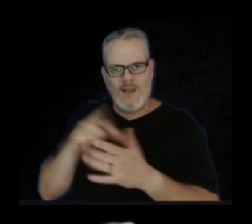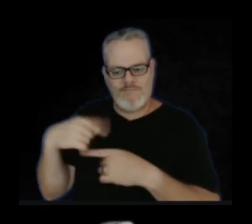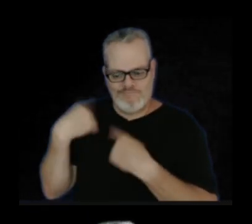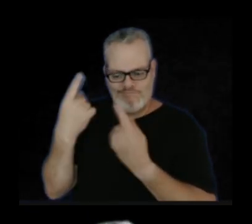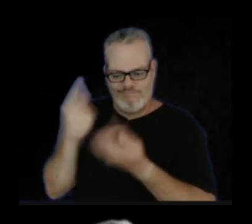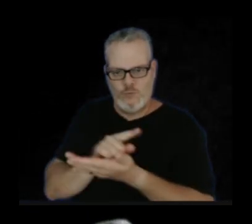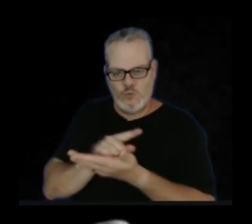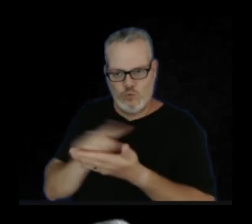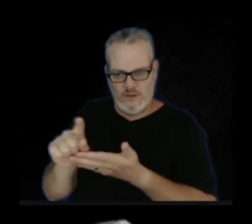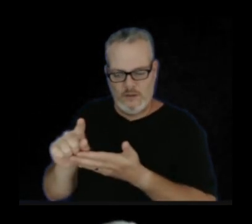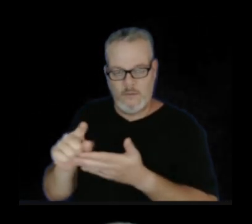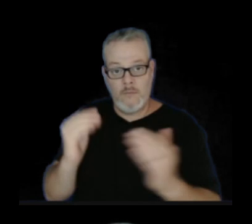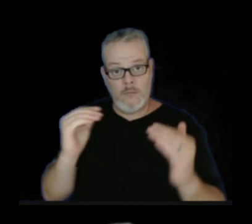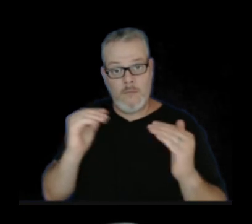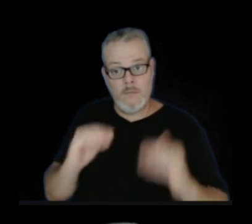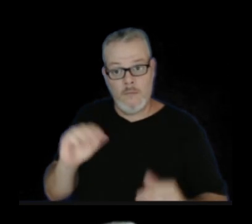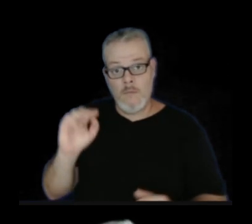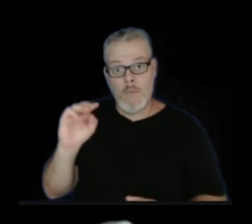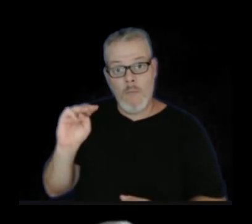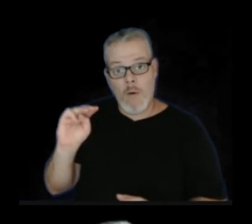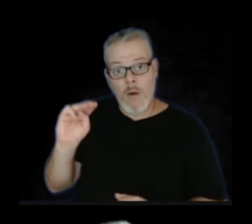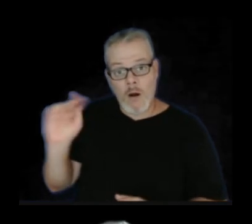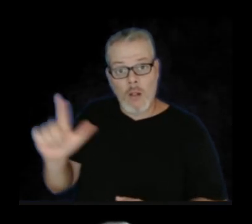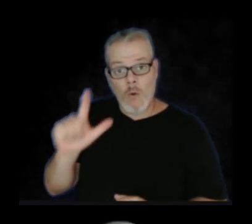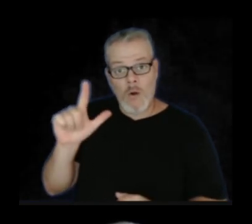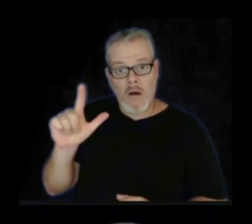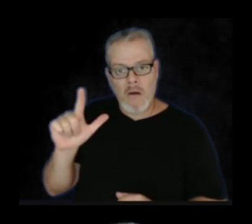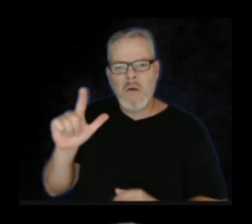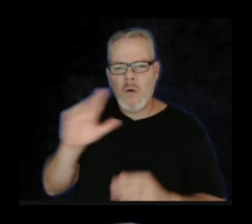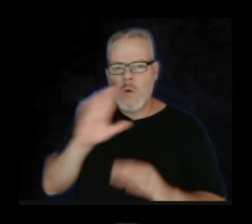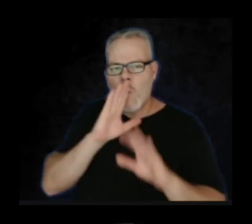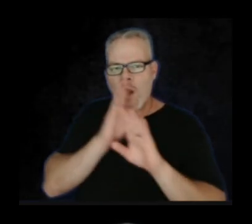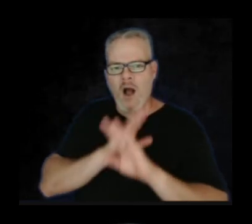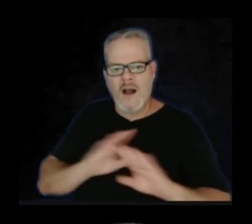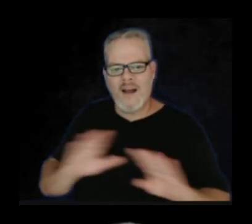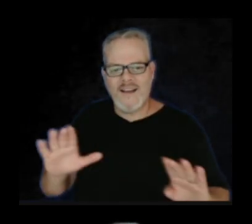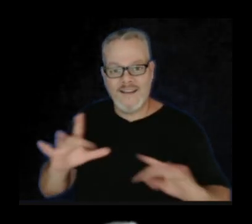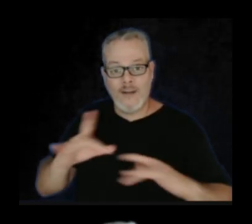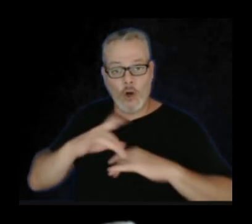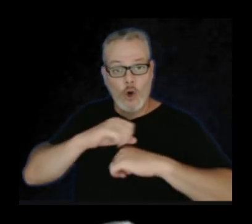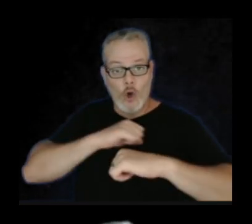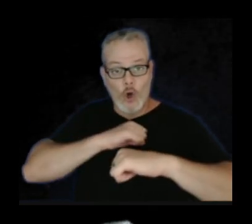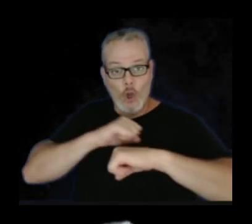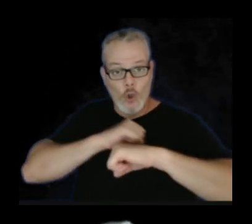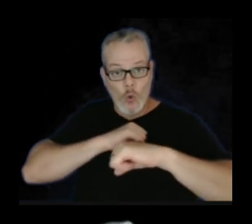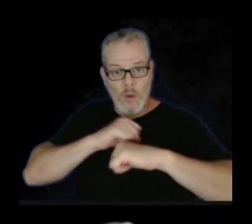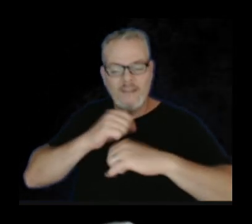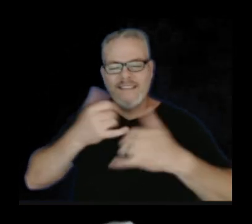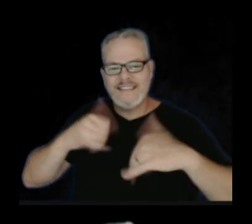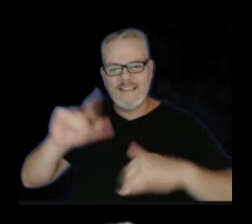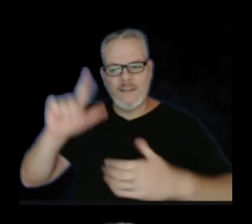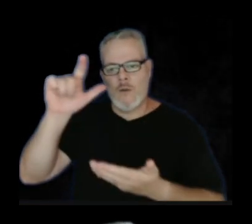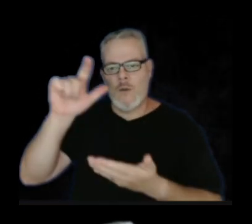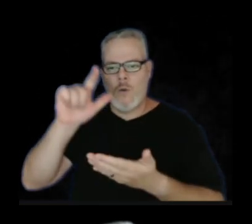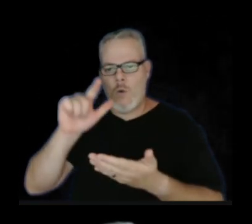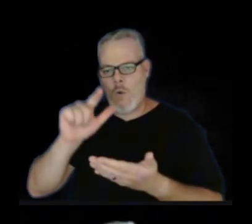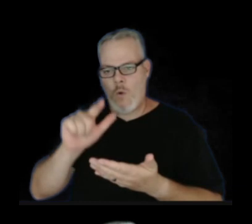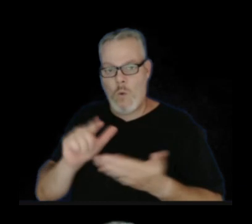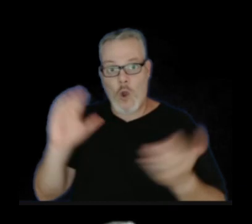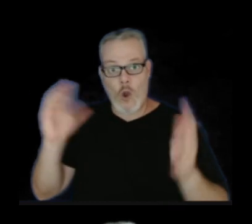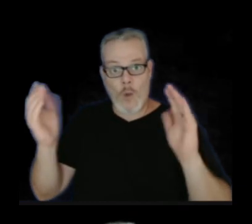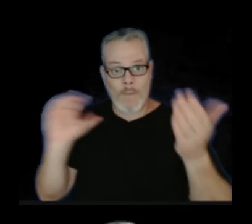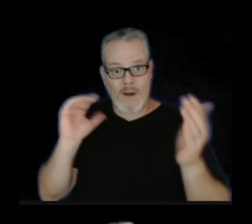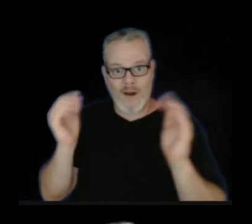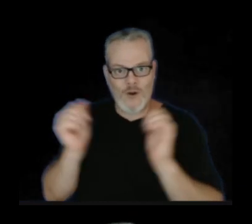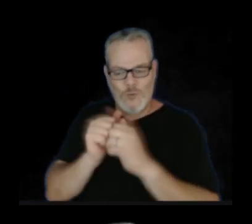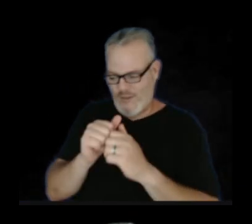Mauna Loa has been very quiet. Earthquake rates have still been very low, earthquakes per month here, following its 2022 eruption,